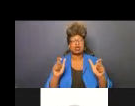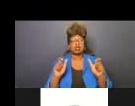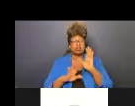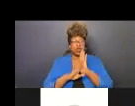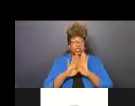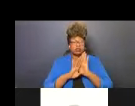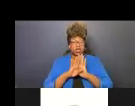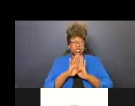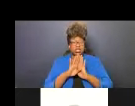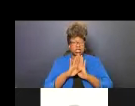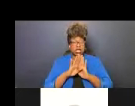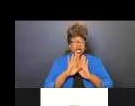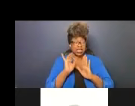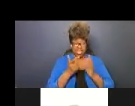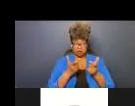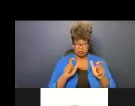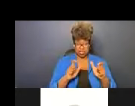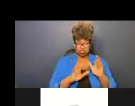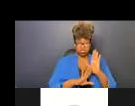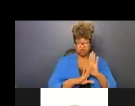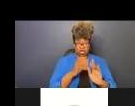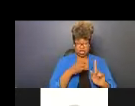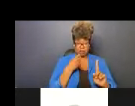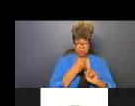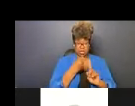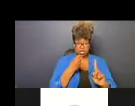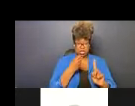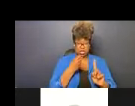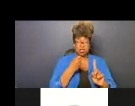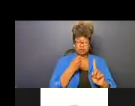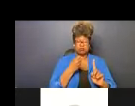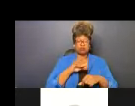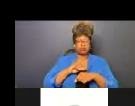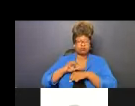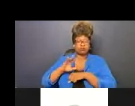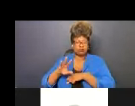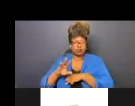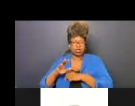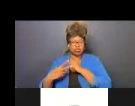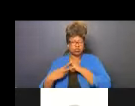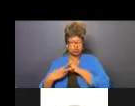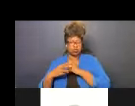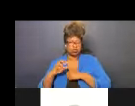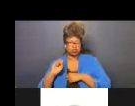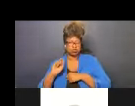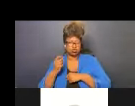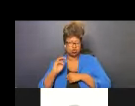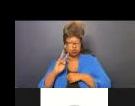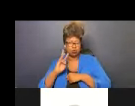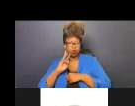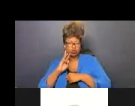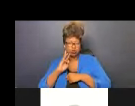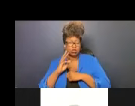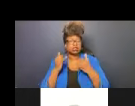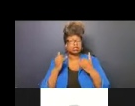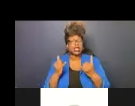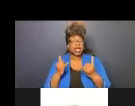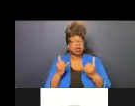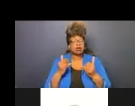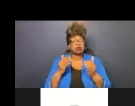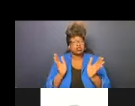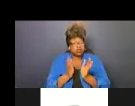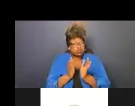the requirement to detain stormwater on site. So lowering that threshold, we now have smaller sites that have to